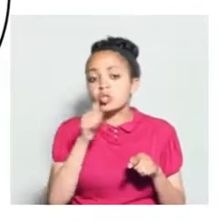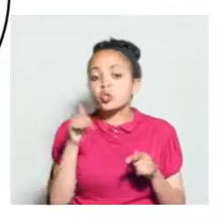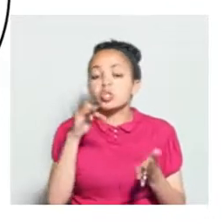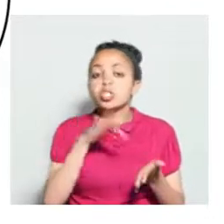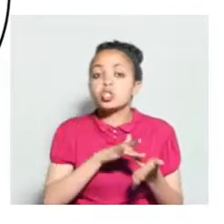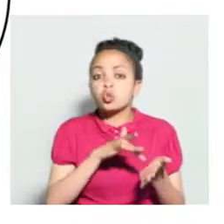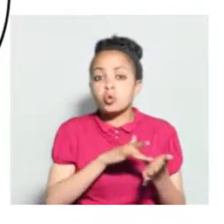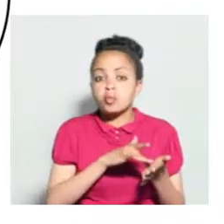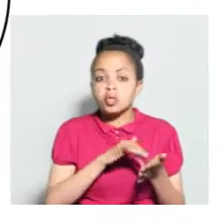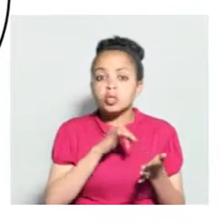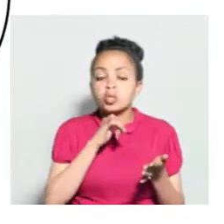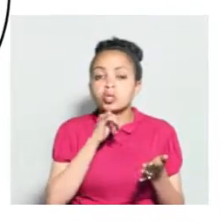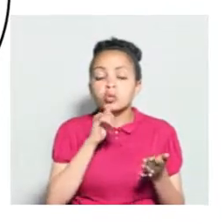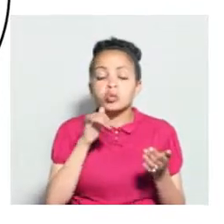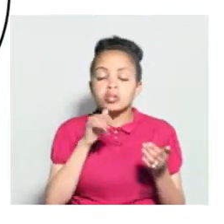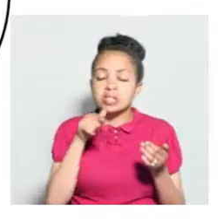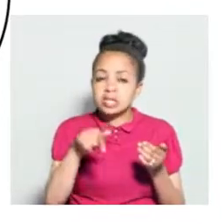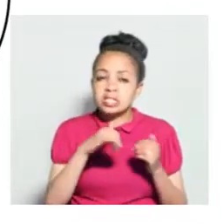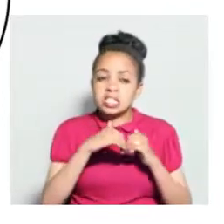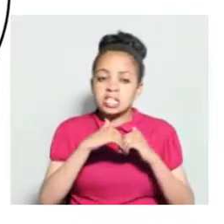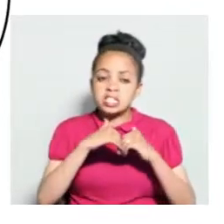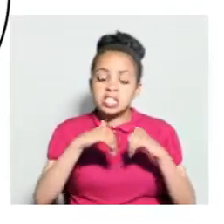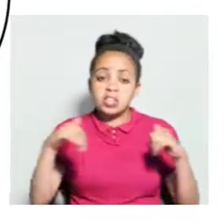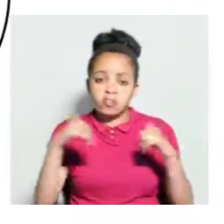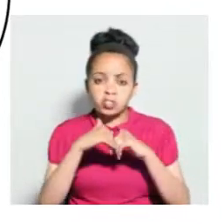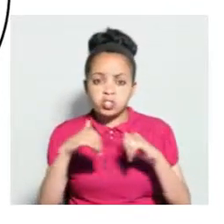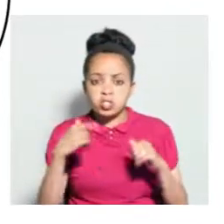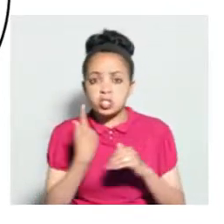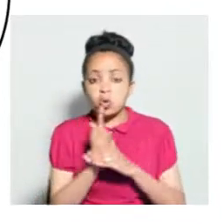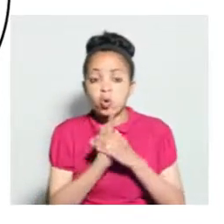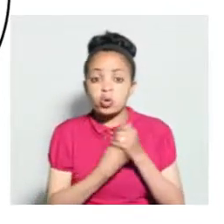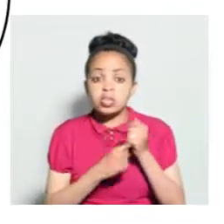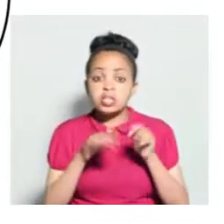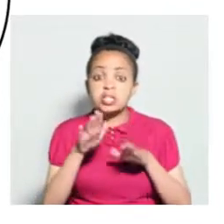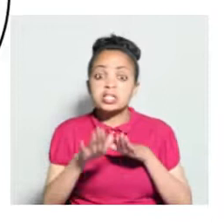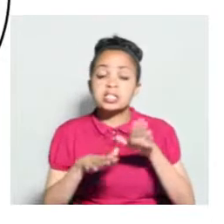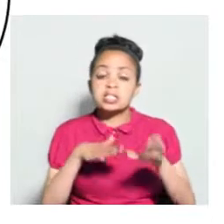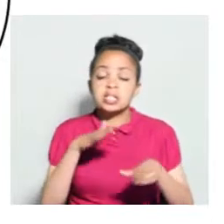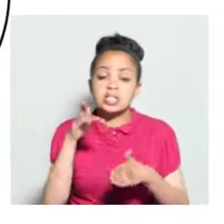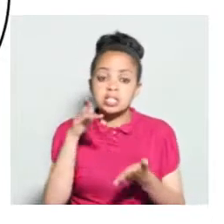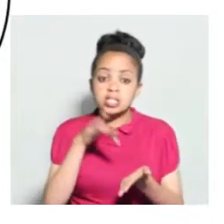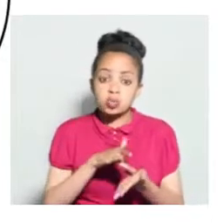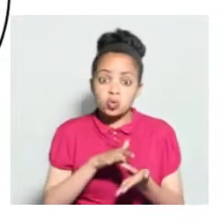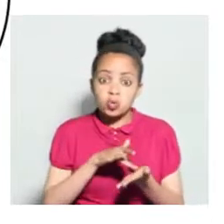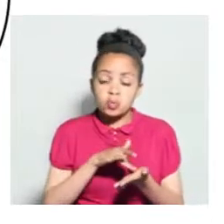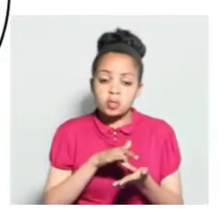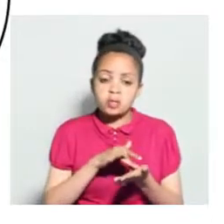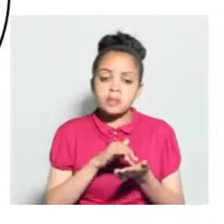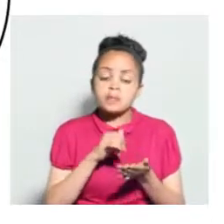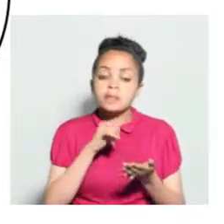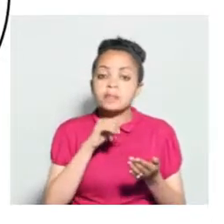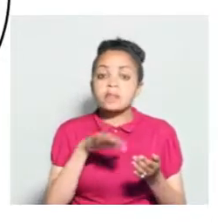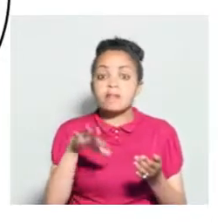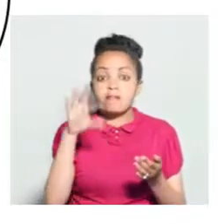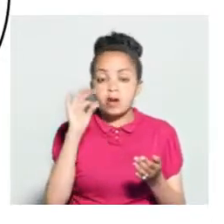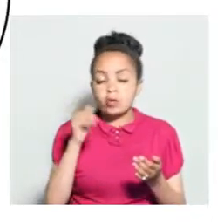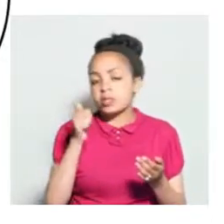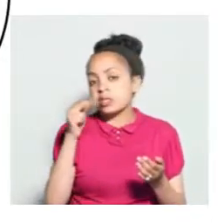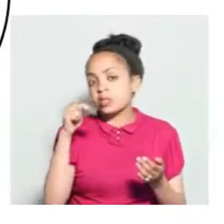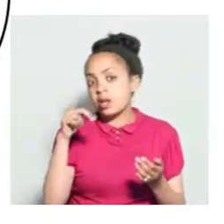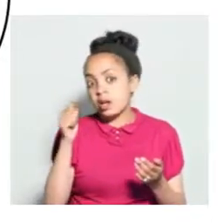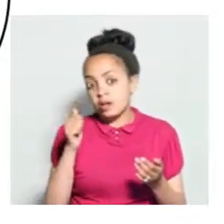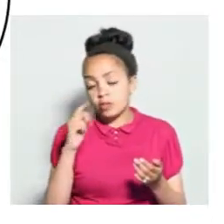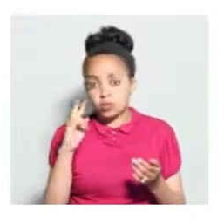here. There is division of centromere. The only stage of centromere division is found during anaphase